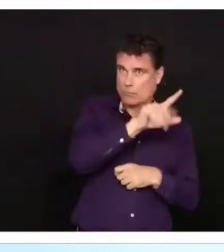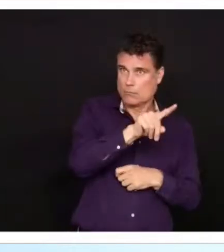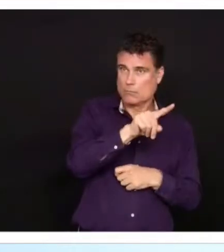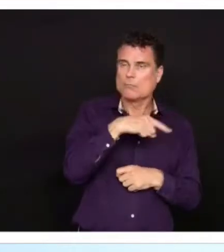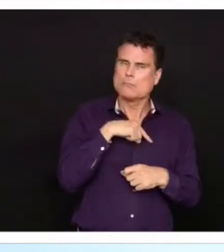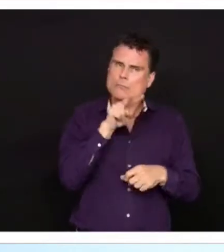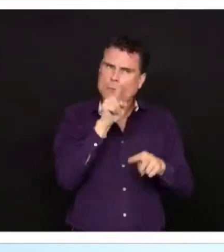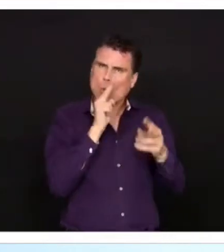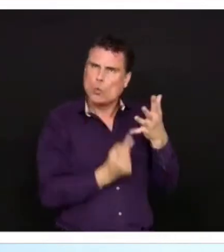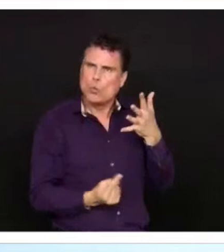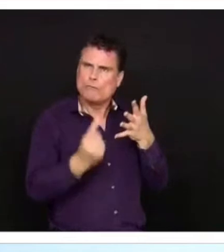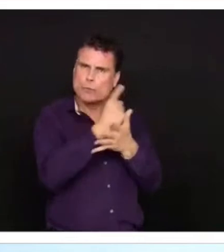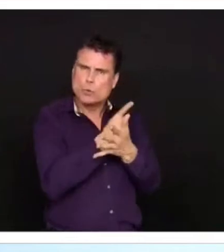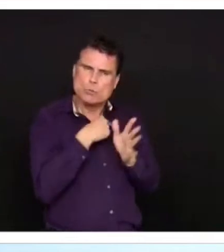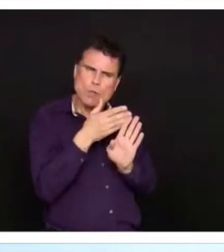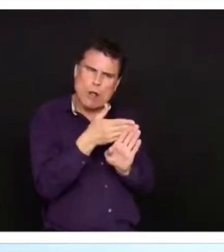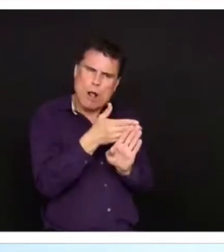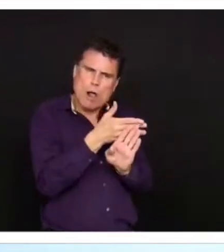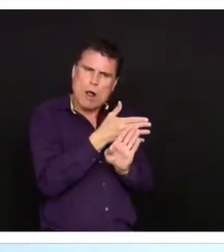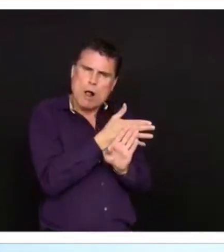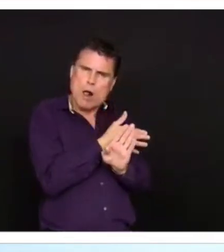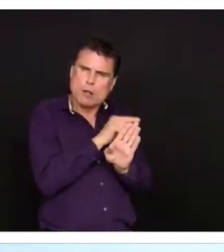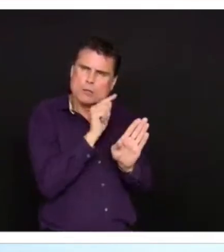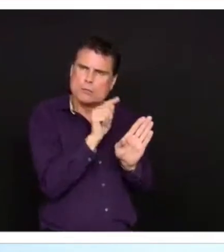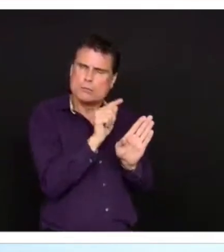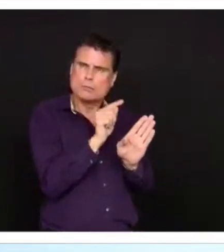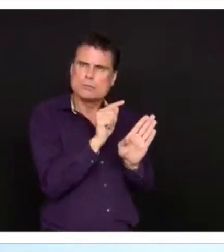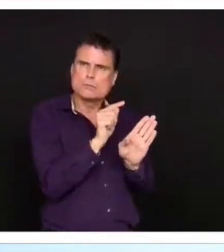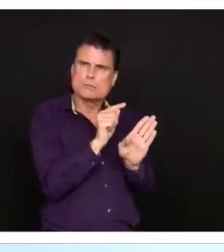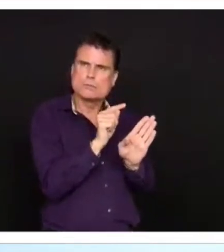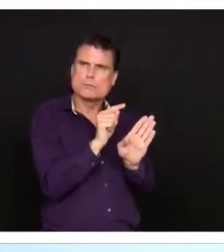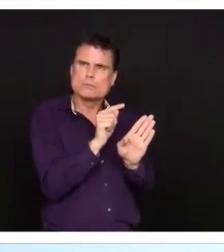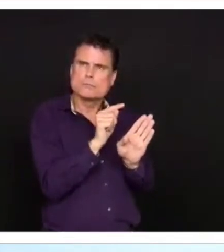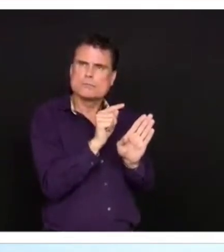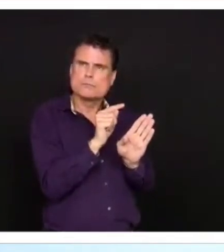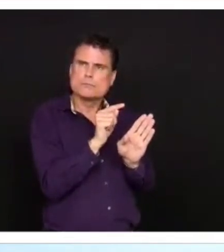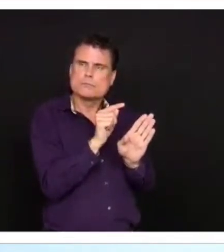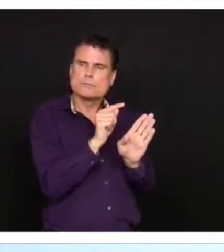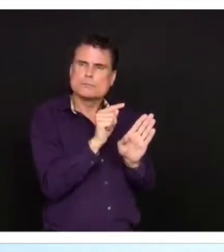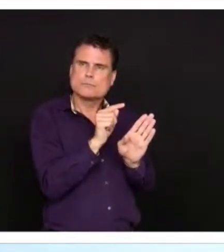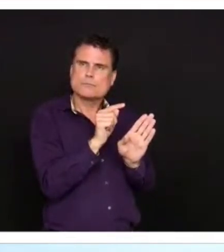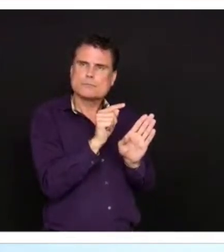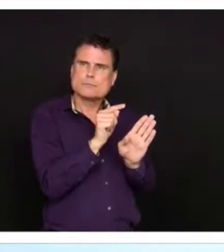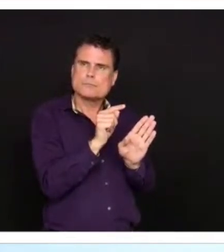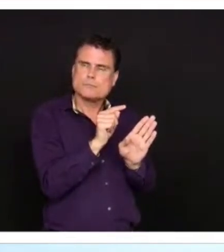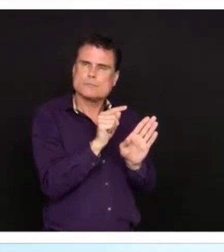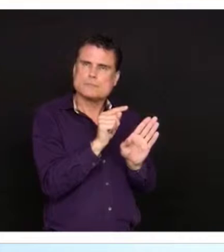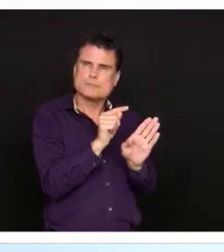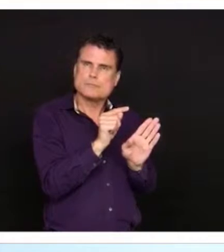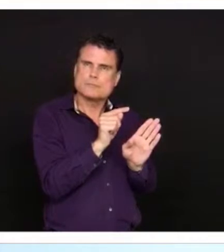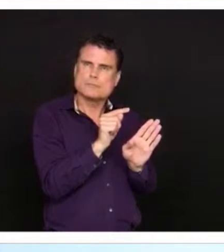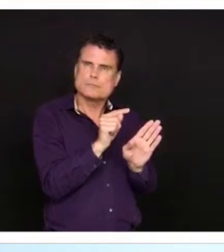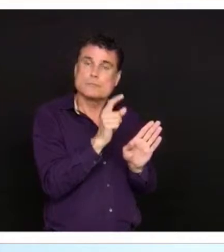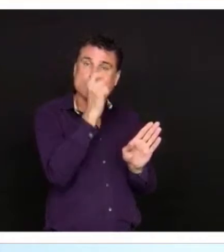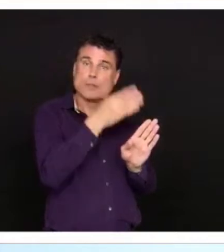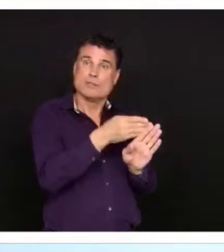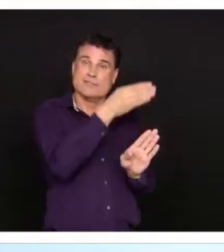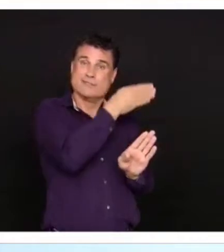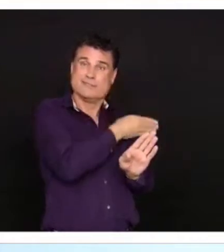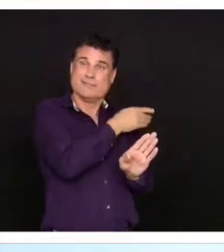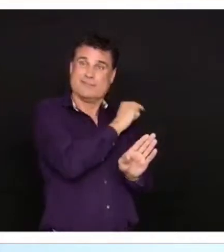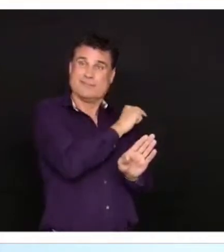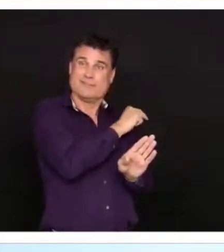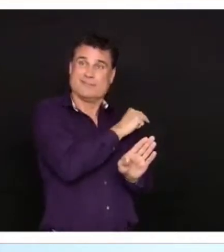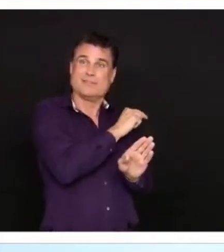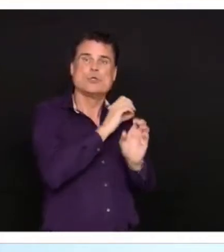activity, they had not had a physician review all of the recovery cases, and so we had criteria that were used.